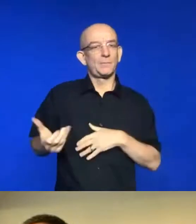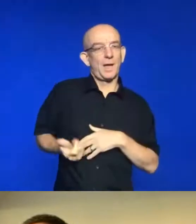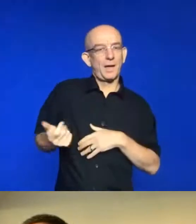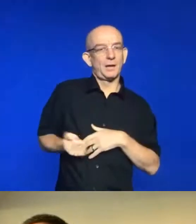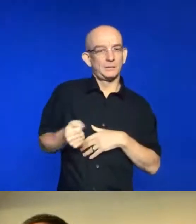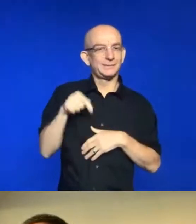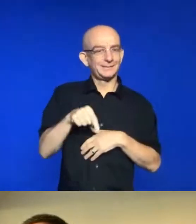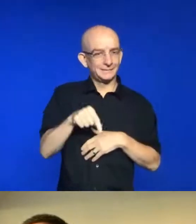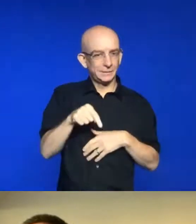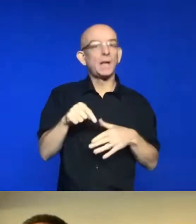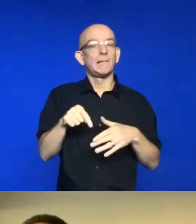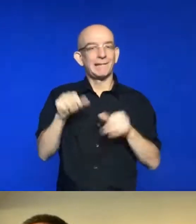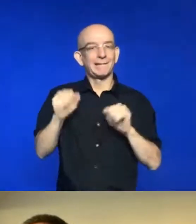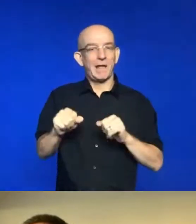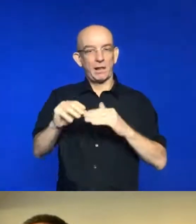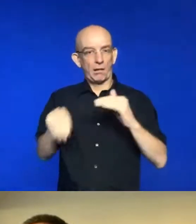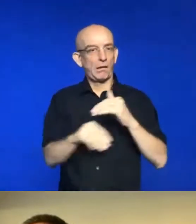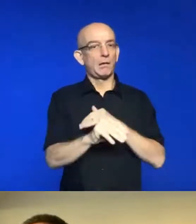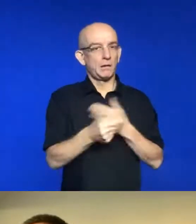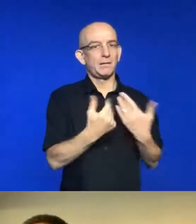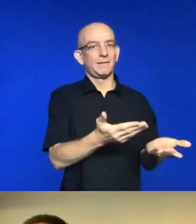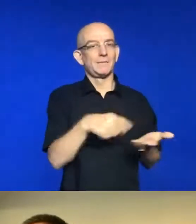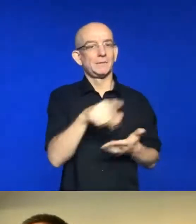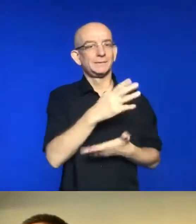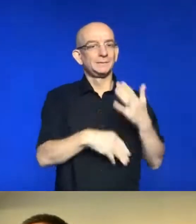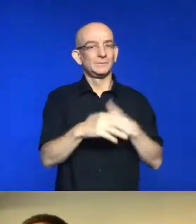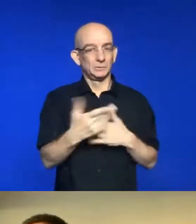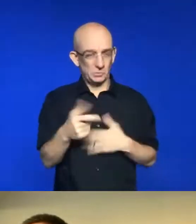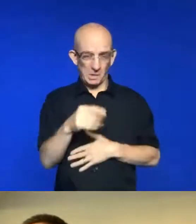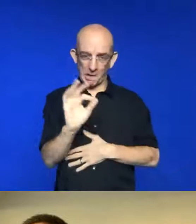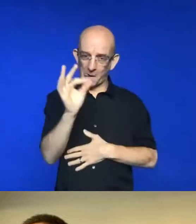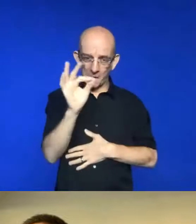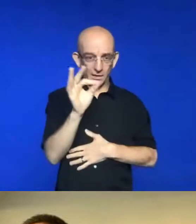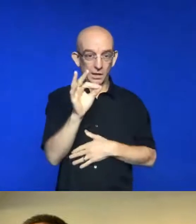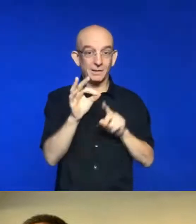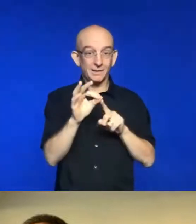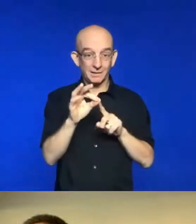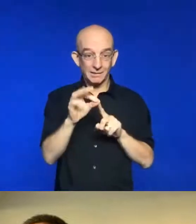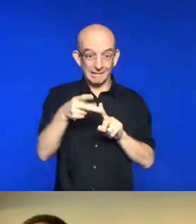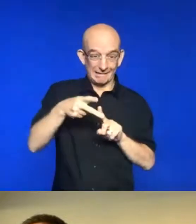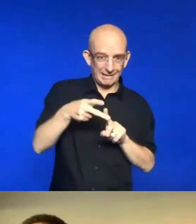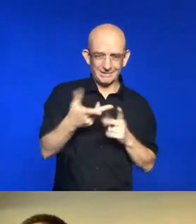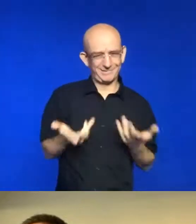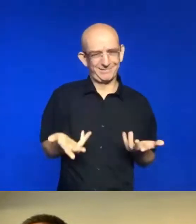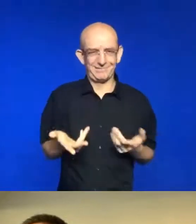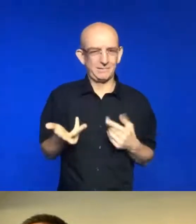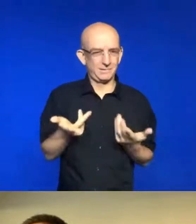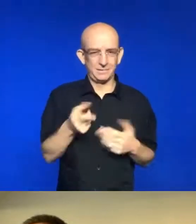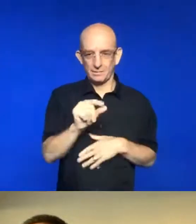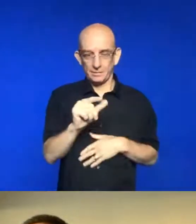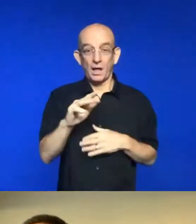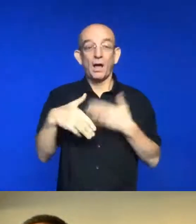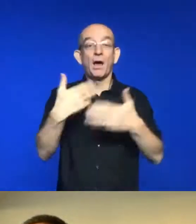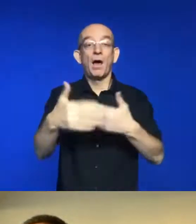opposite, I think in order to really have a positive impact, the investment on inclusion of persons